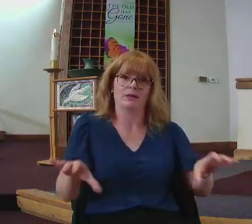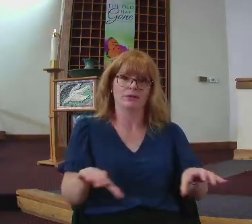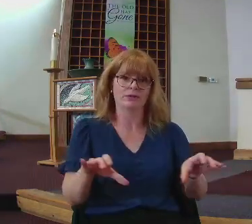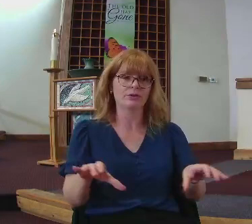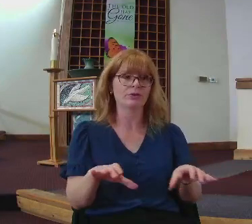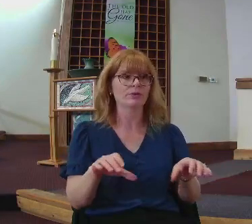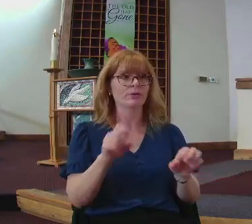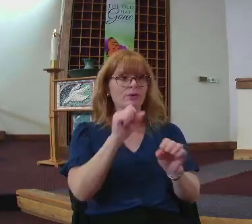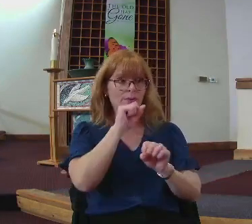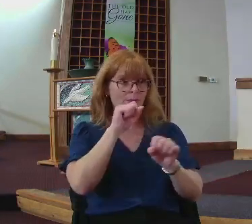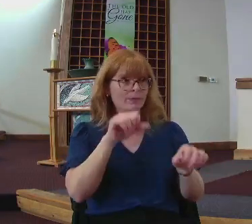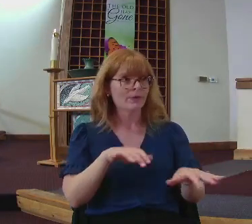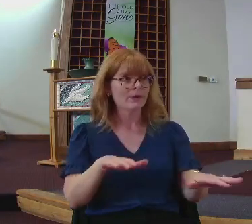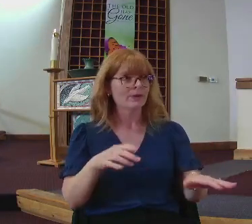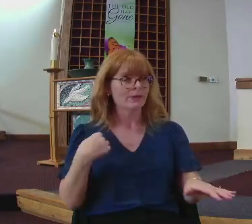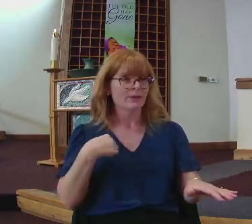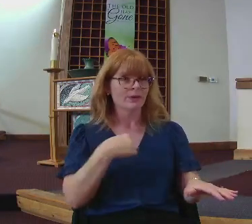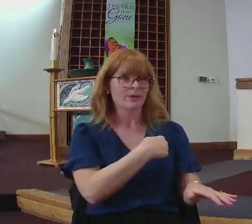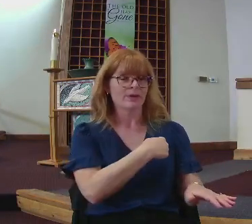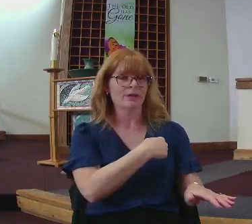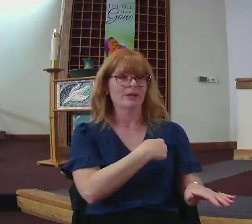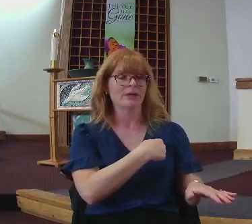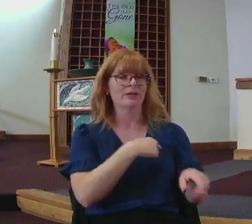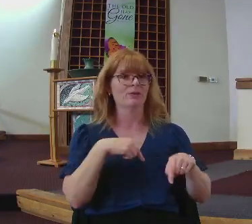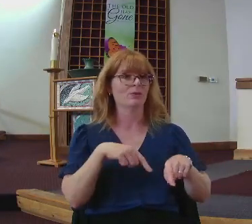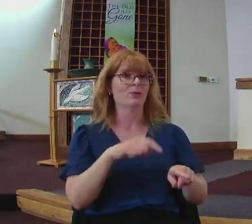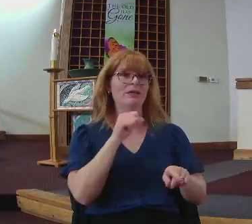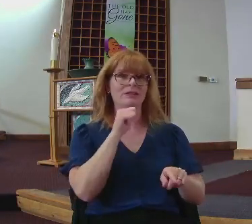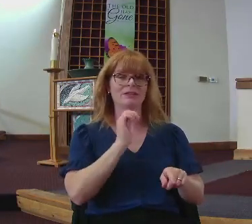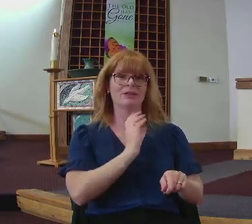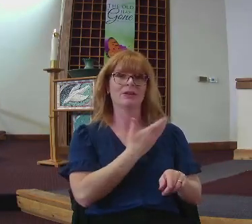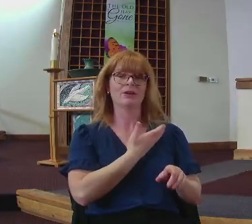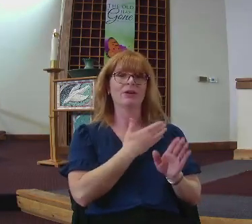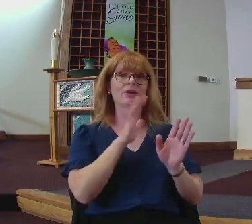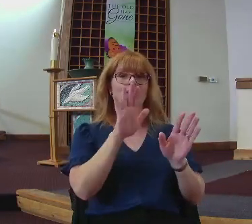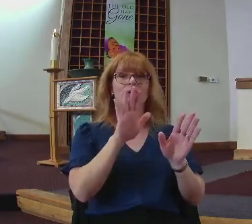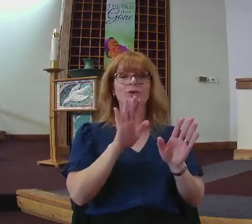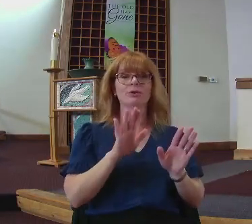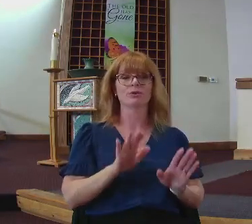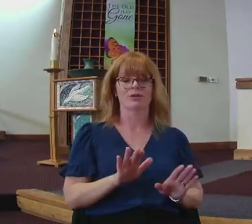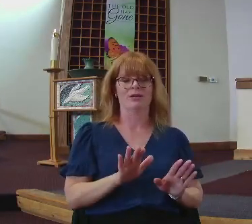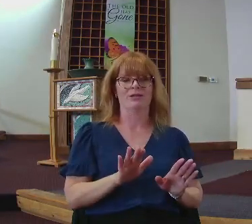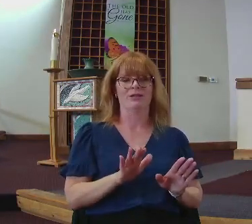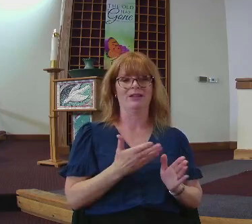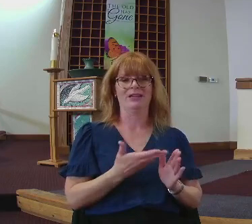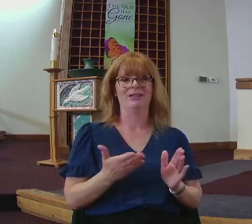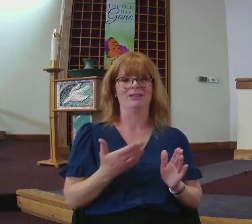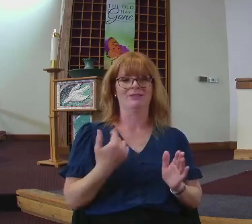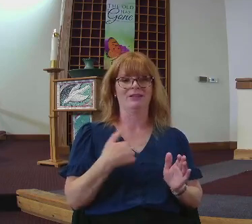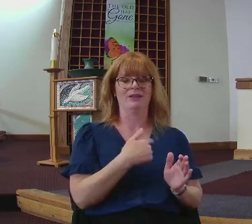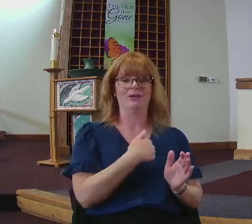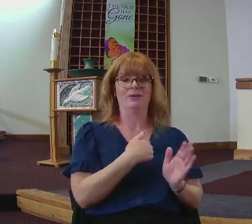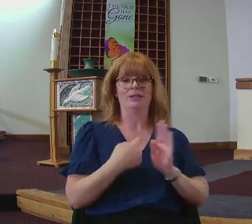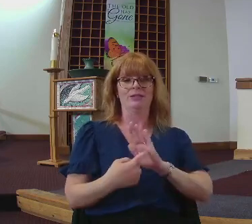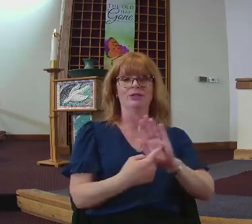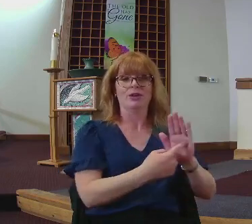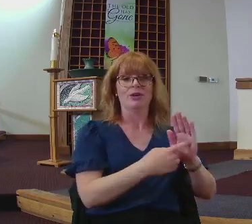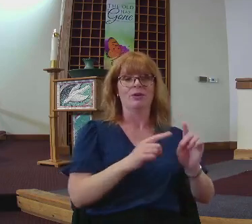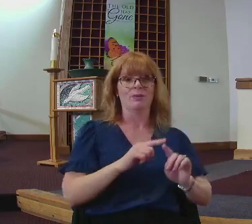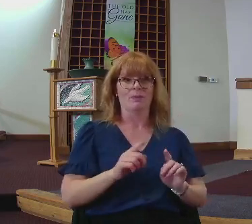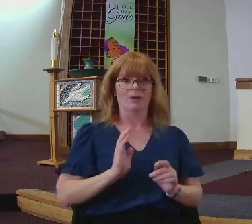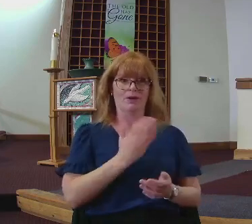Blessed are we when it is not our greatness that speaks, but our littleness. For it is